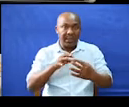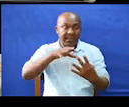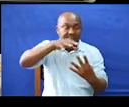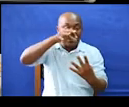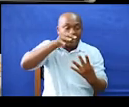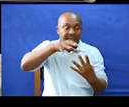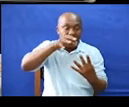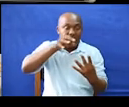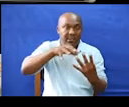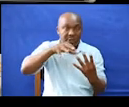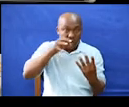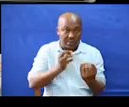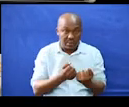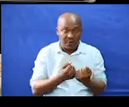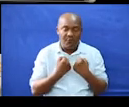organisms.